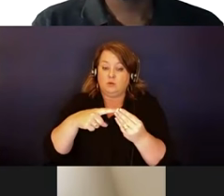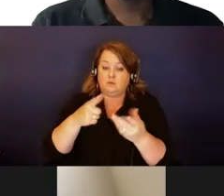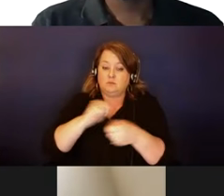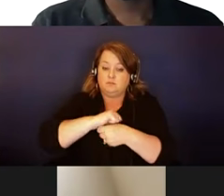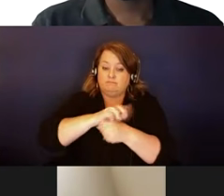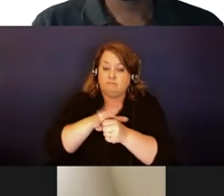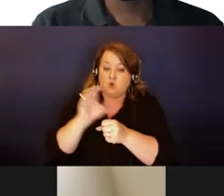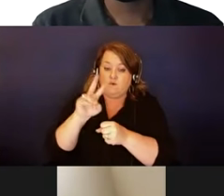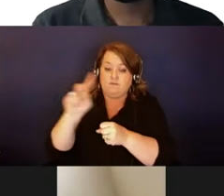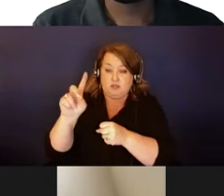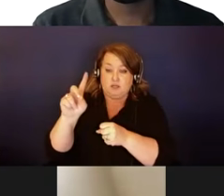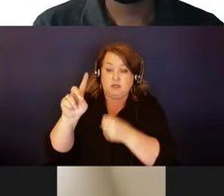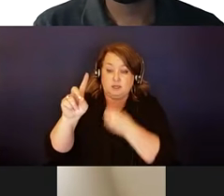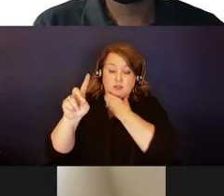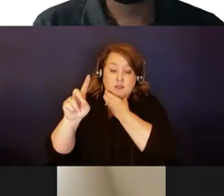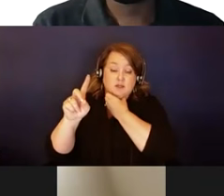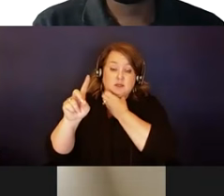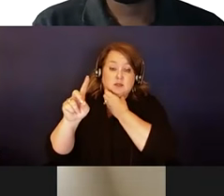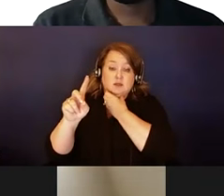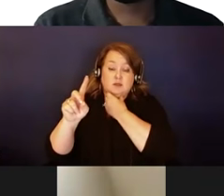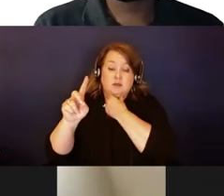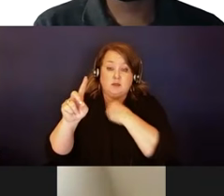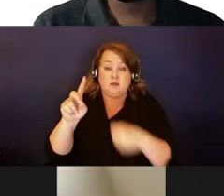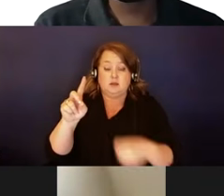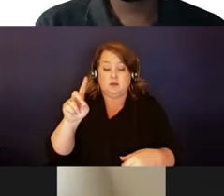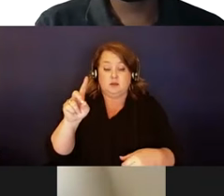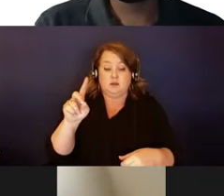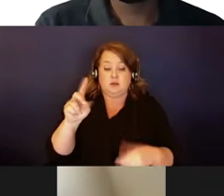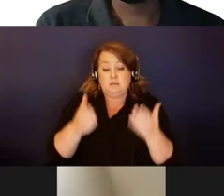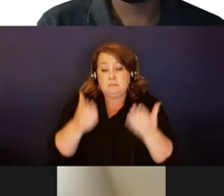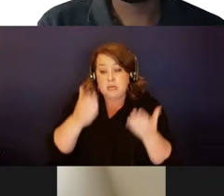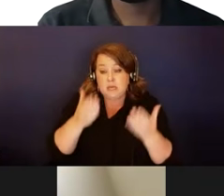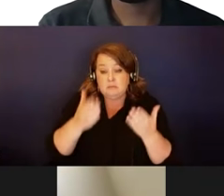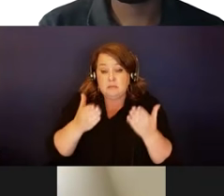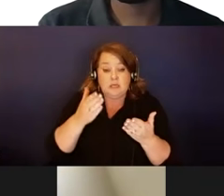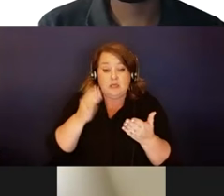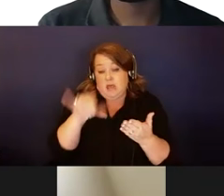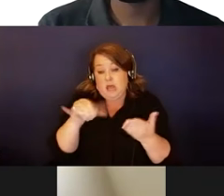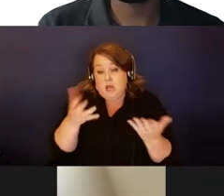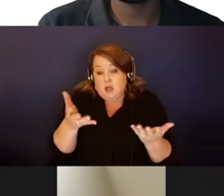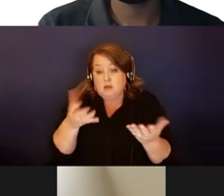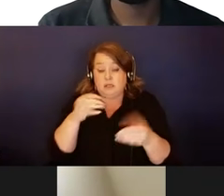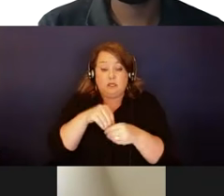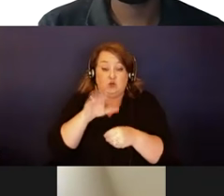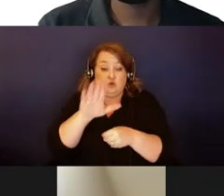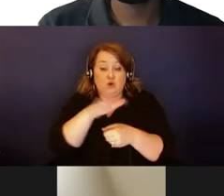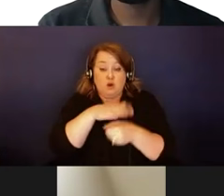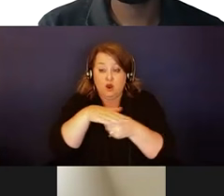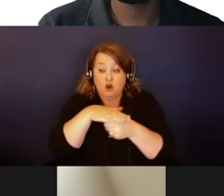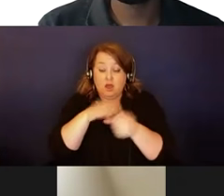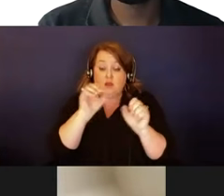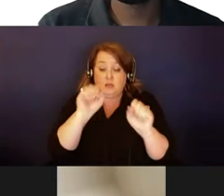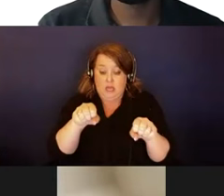And so they there might be something like that in your area to